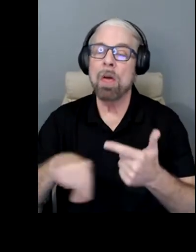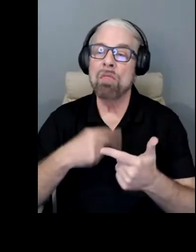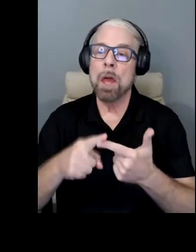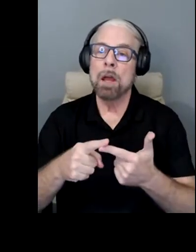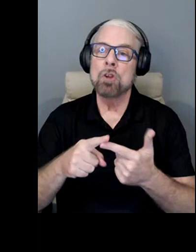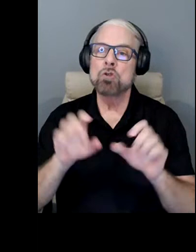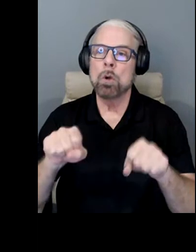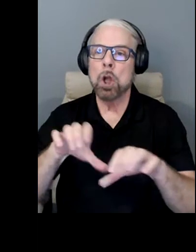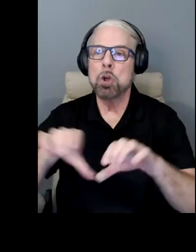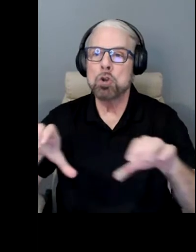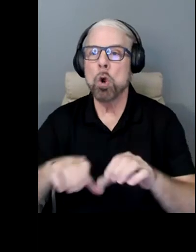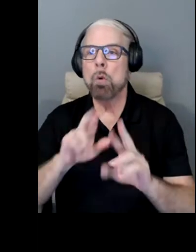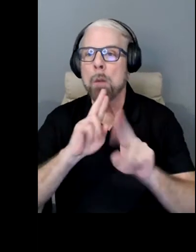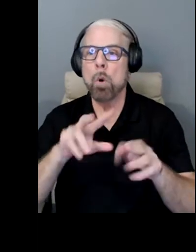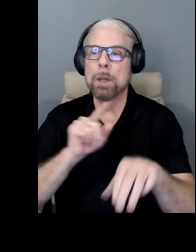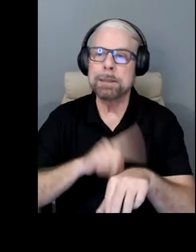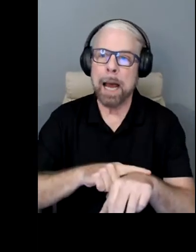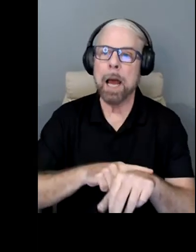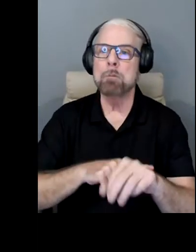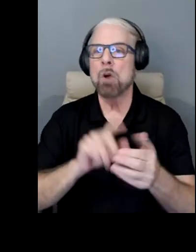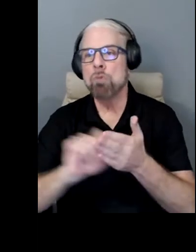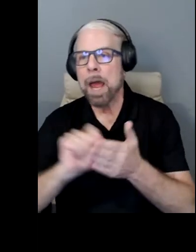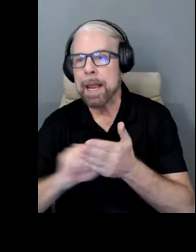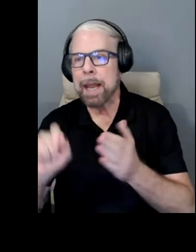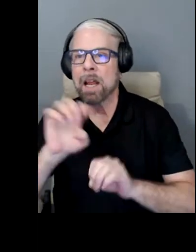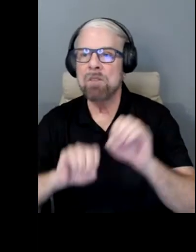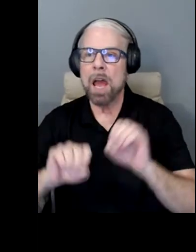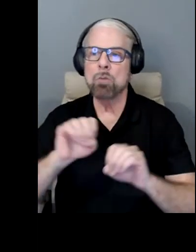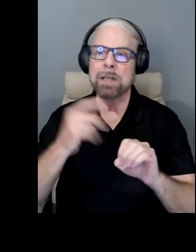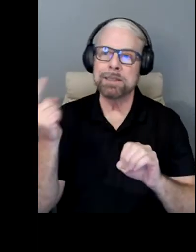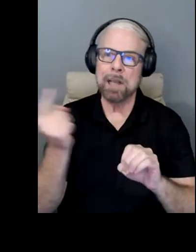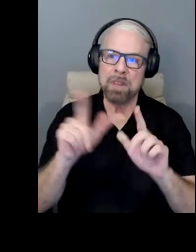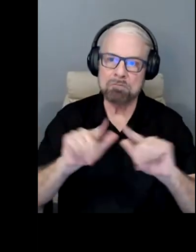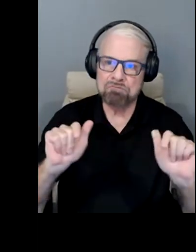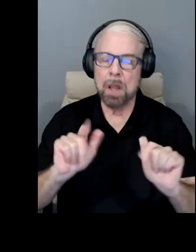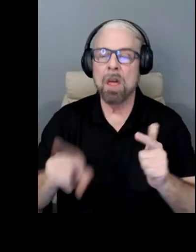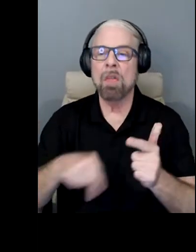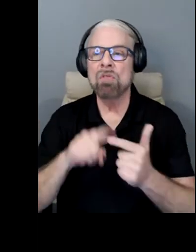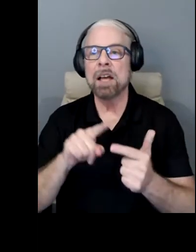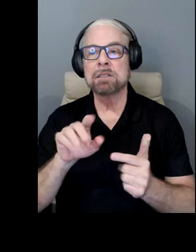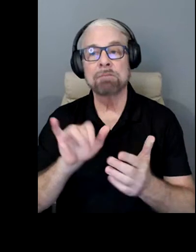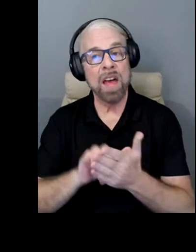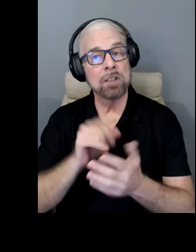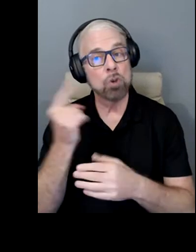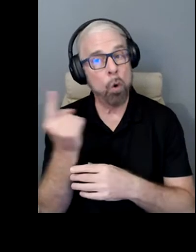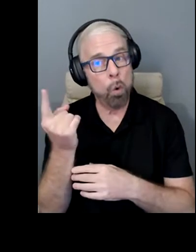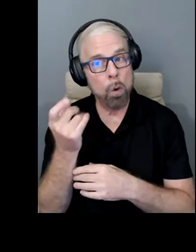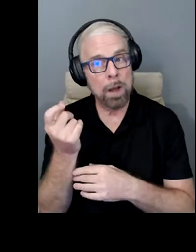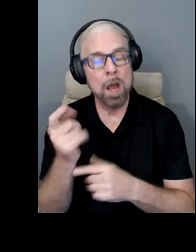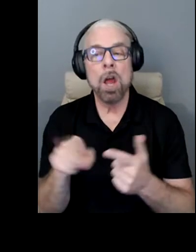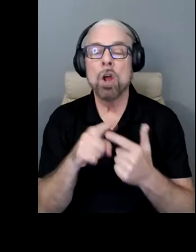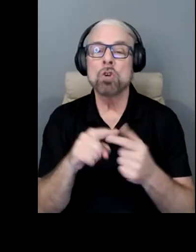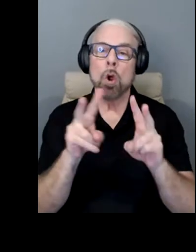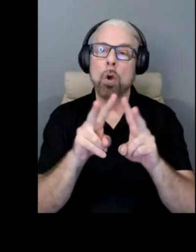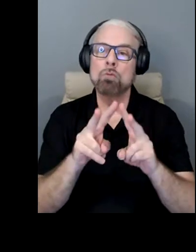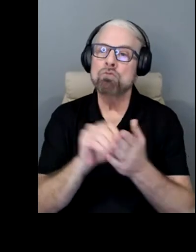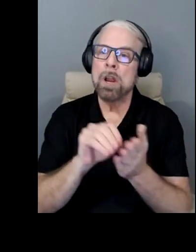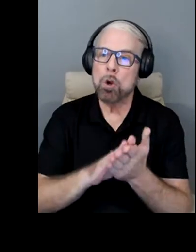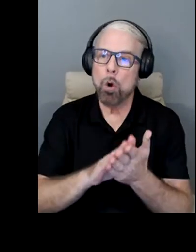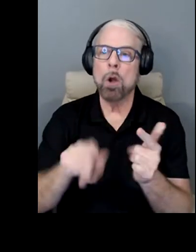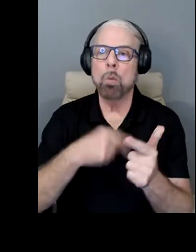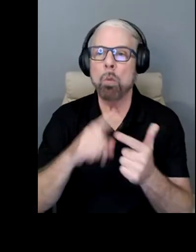do report writing up an evaluation or something. So this is only to record when you're not able to